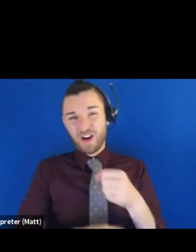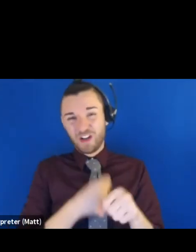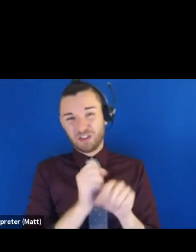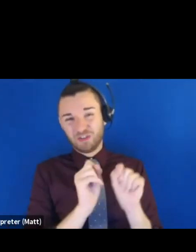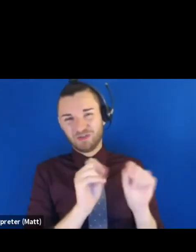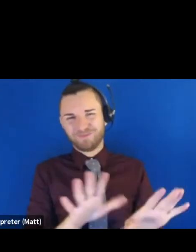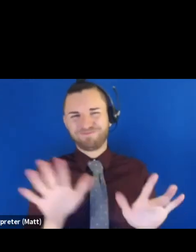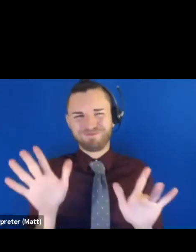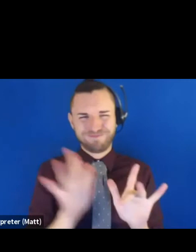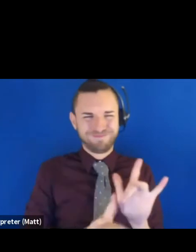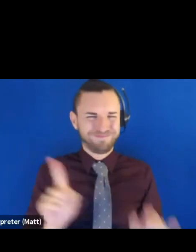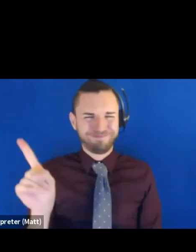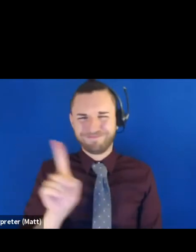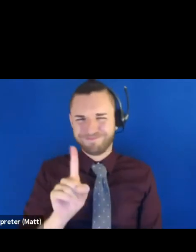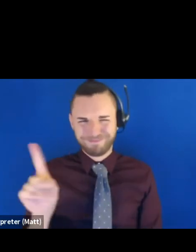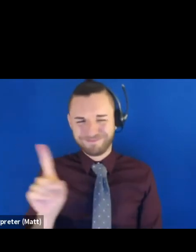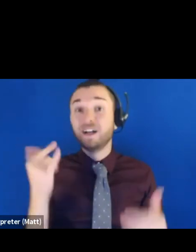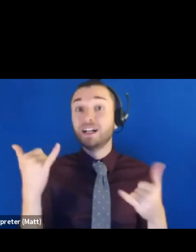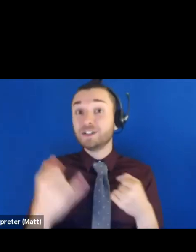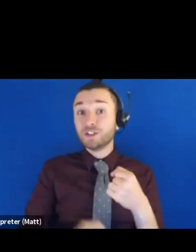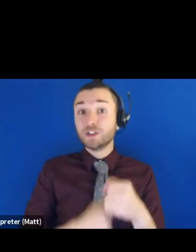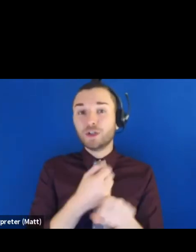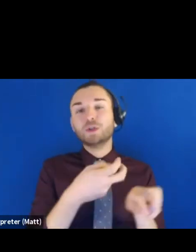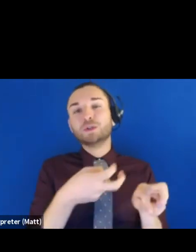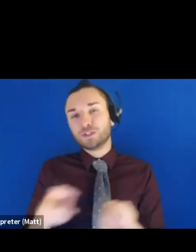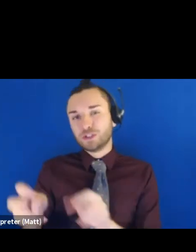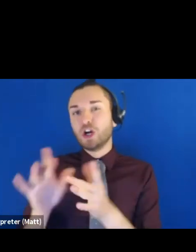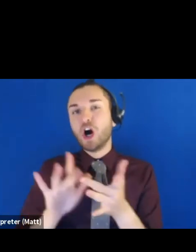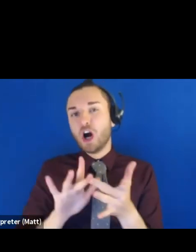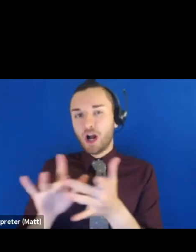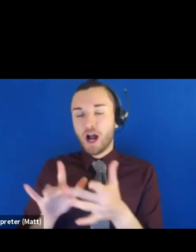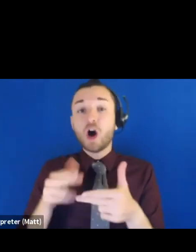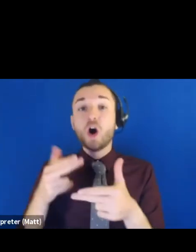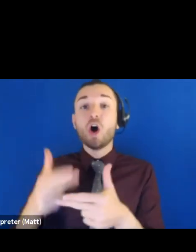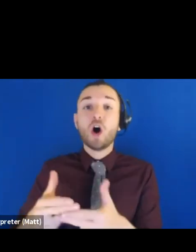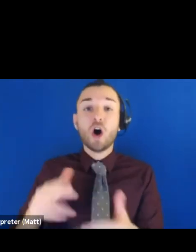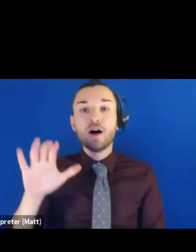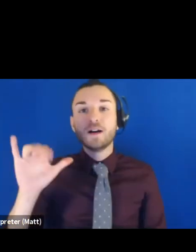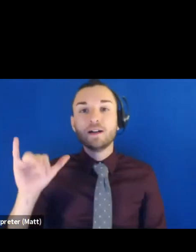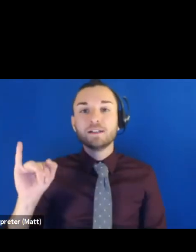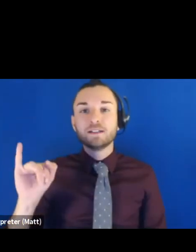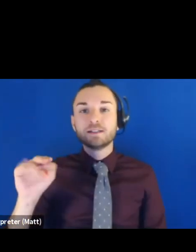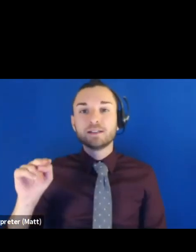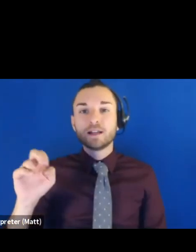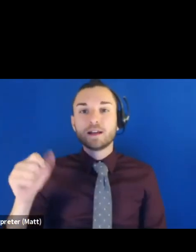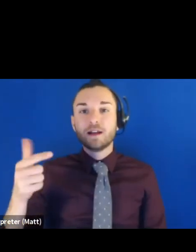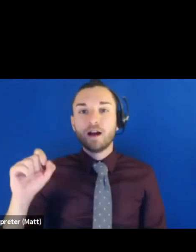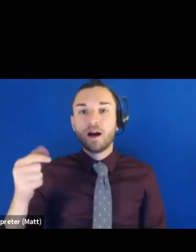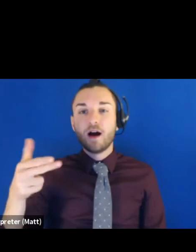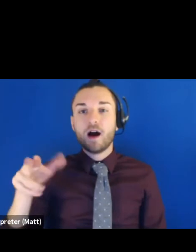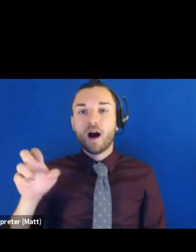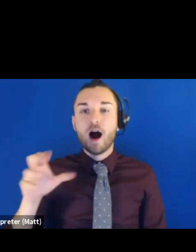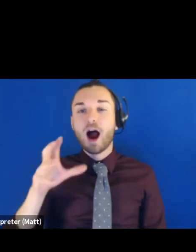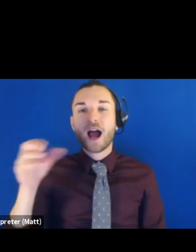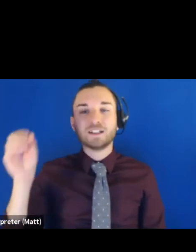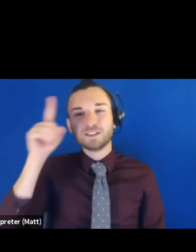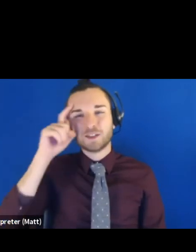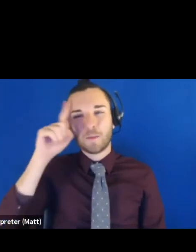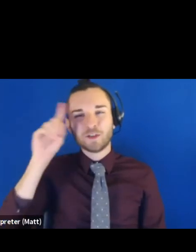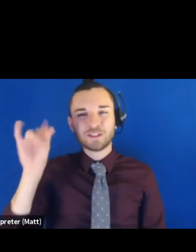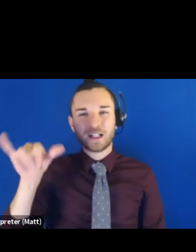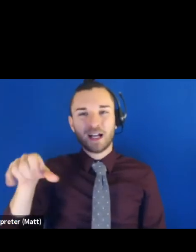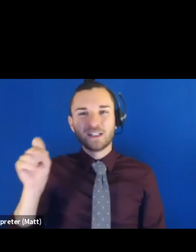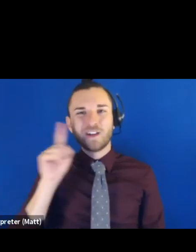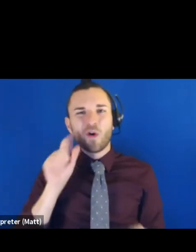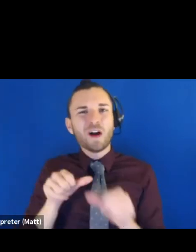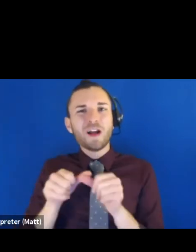Days so that we could be together in community and conversation in a way that we can do it right now, first at the